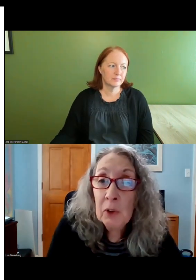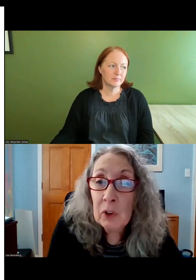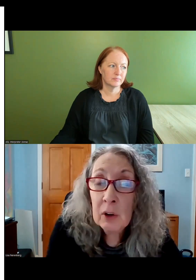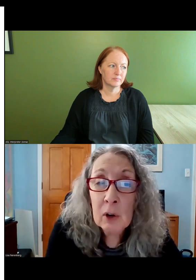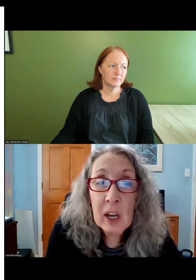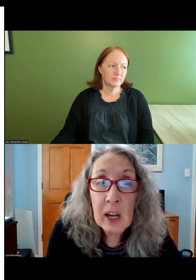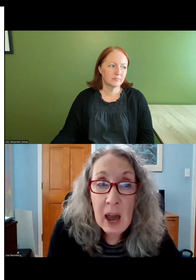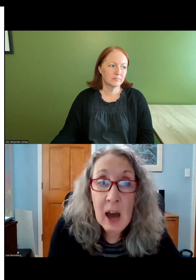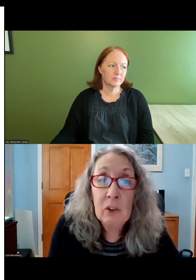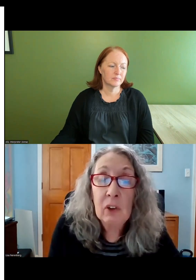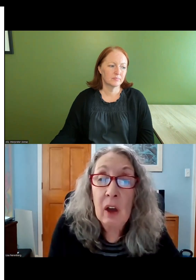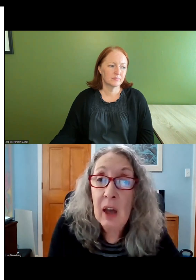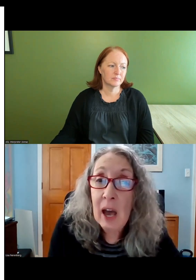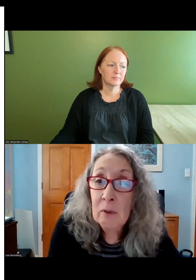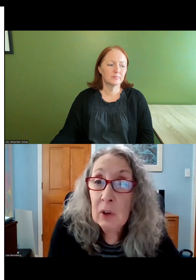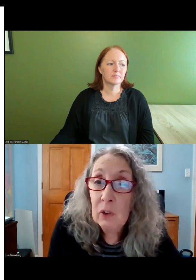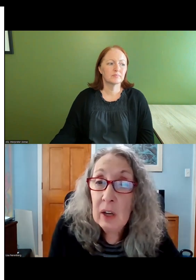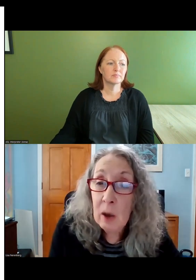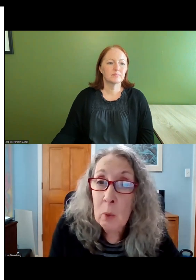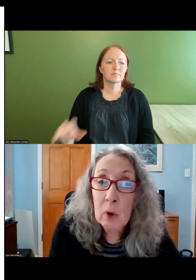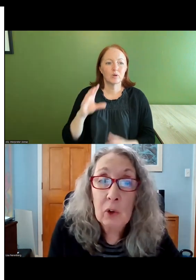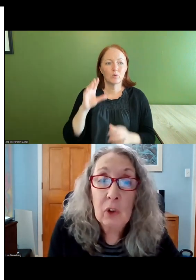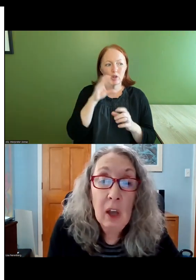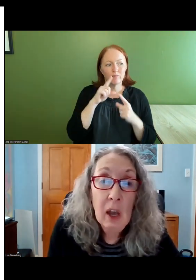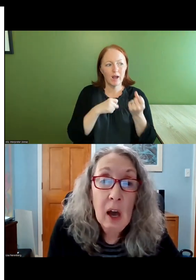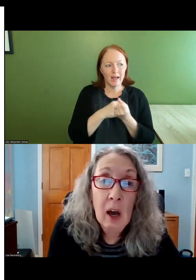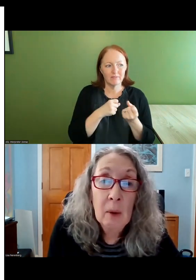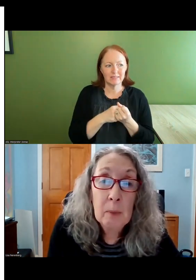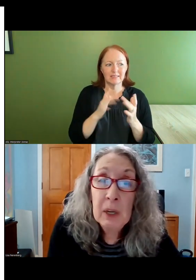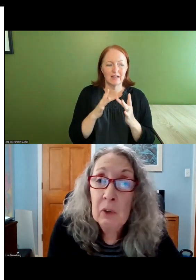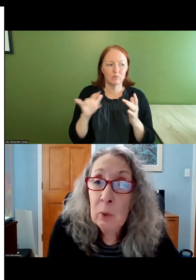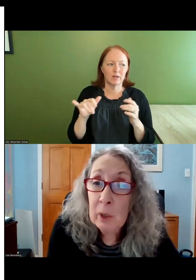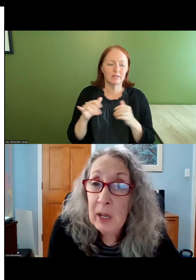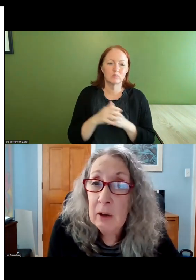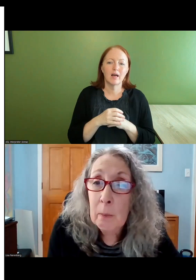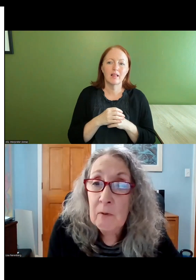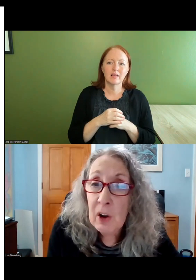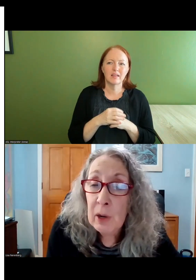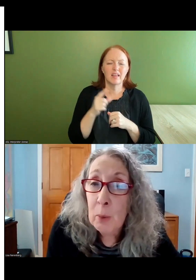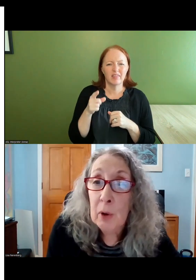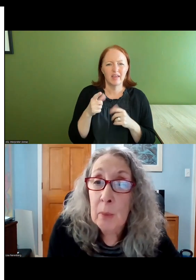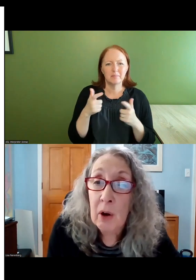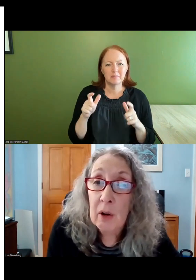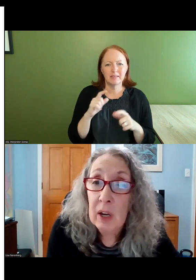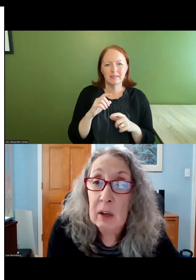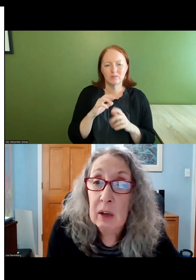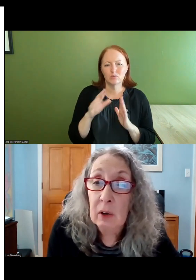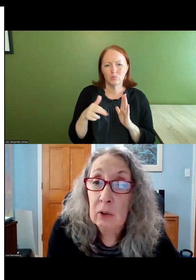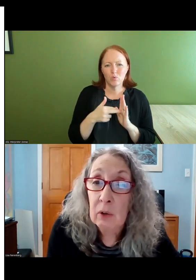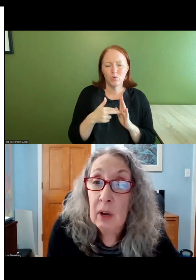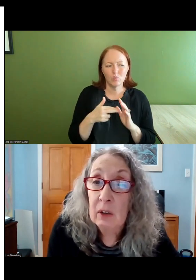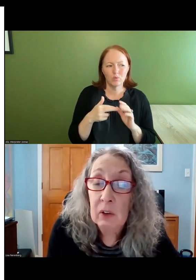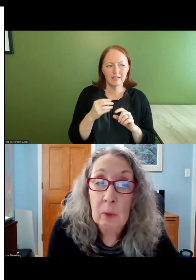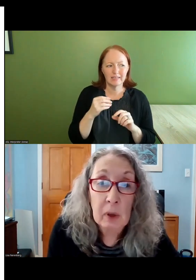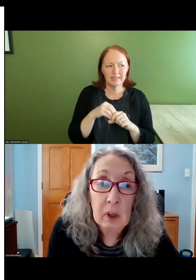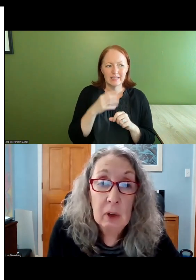We also started looking at advocacy networks because they really play a very important part in